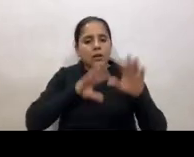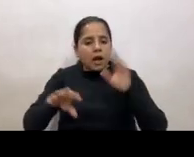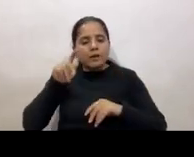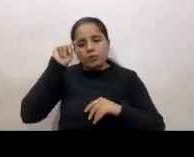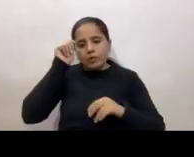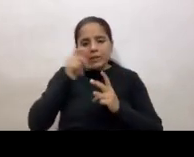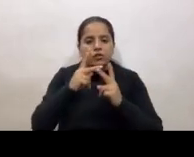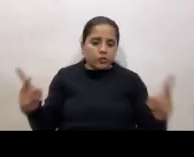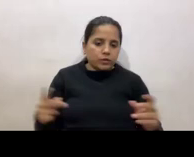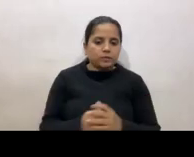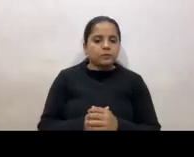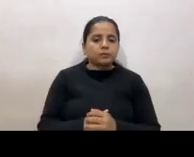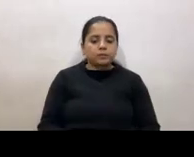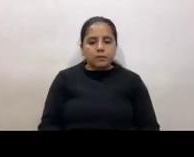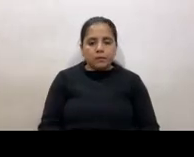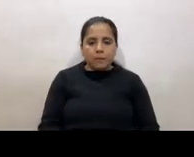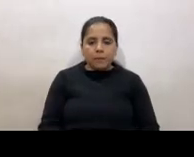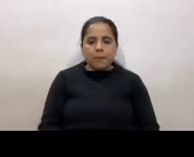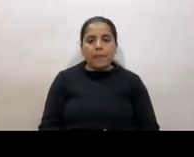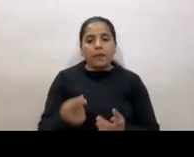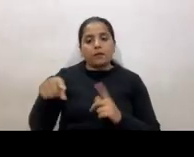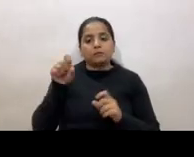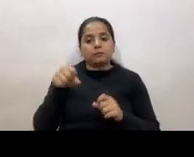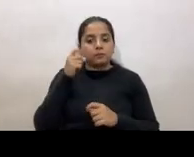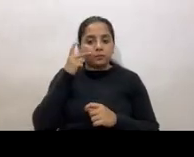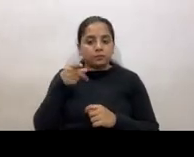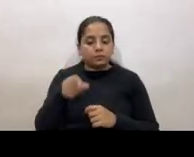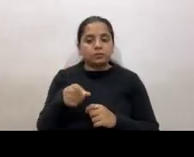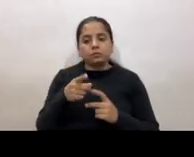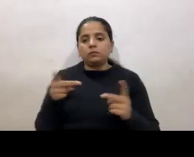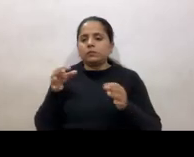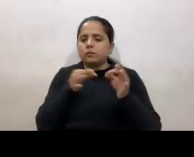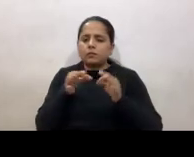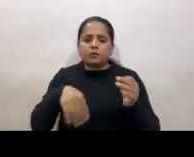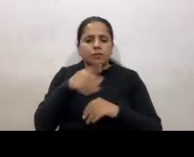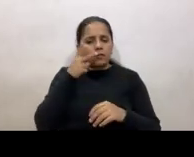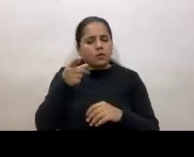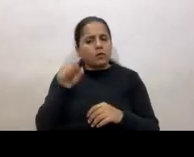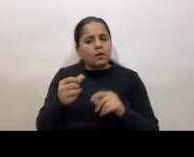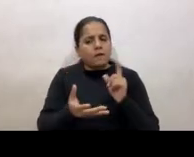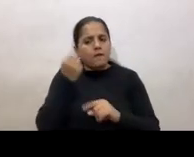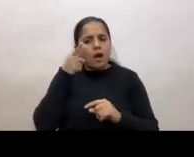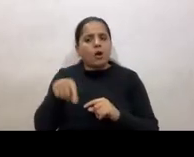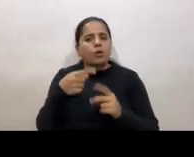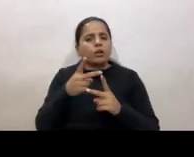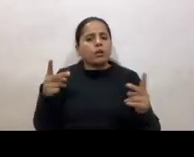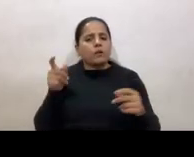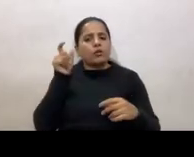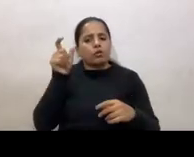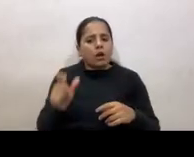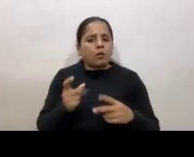English. Uh, so, as you can see in this definition, you can find out there are multiple terms